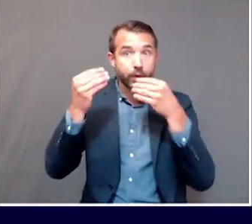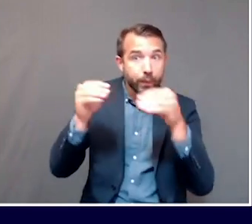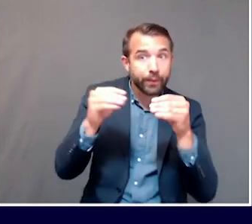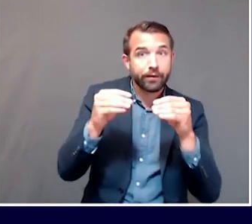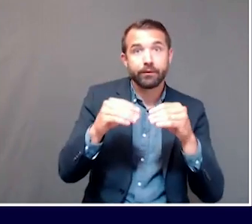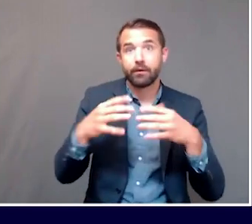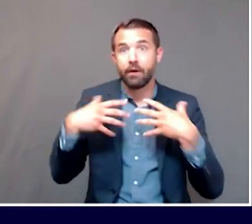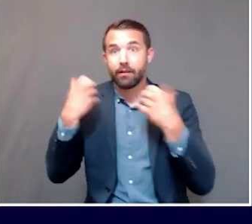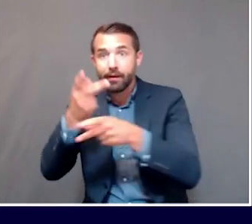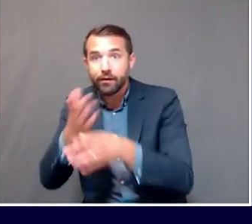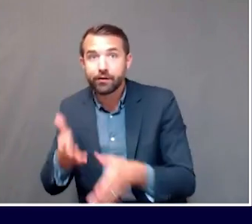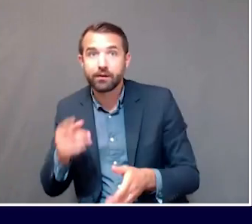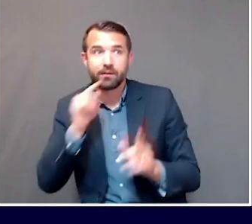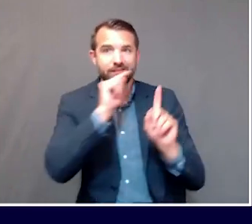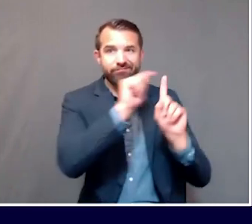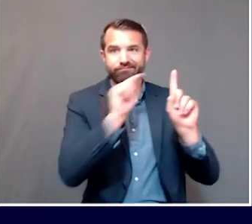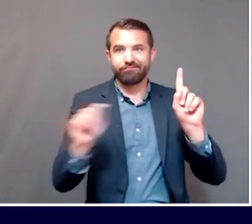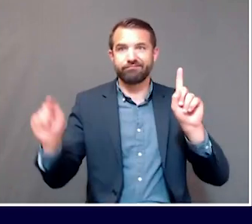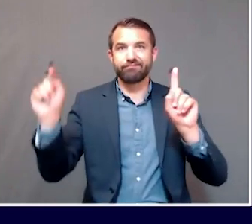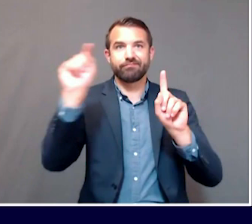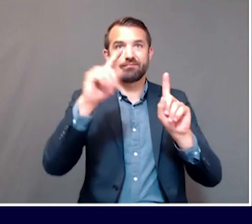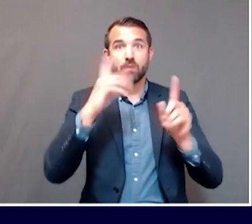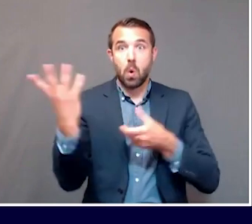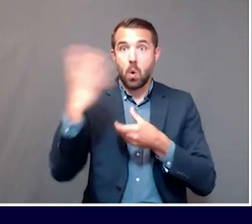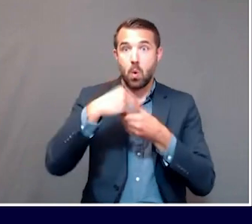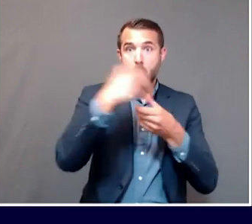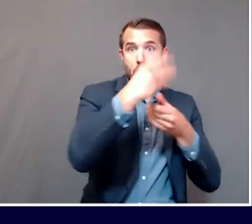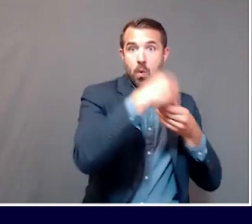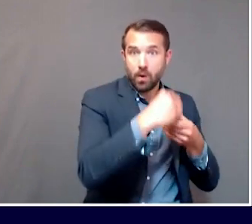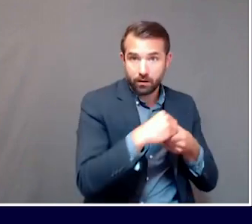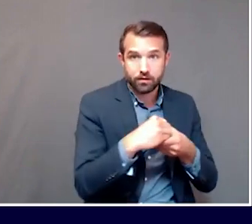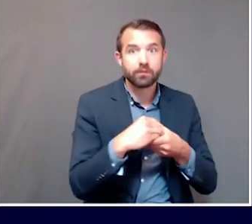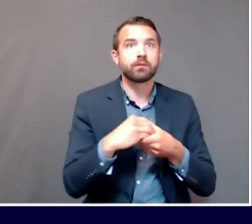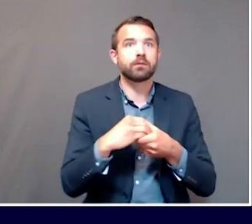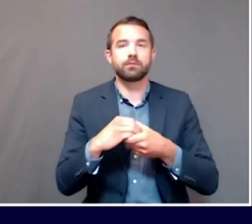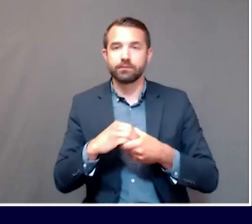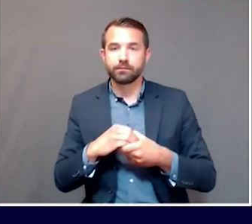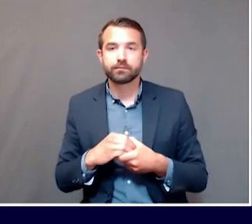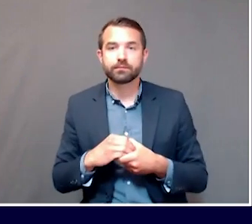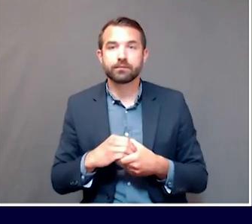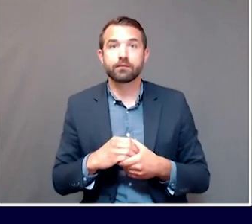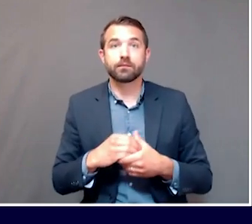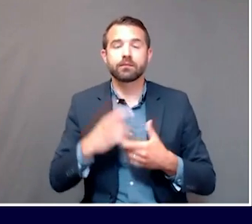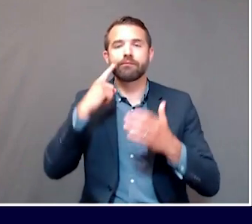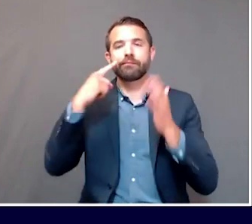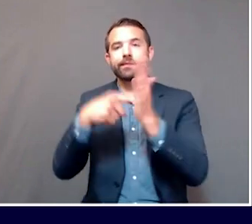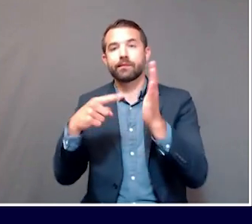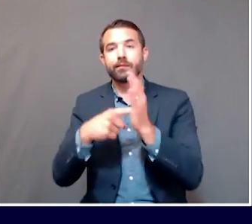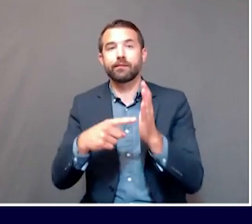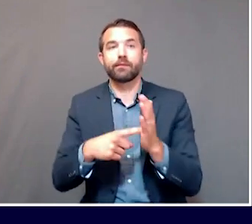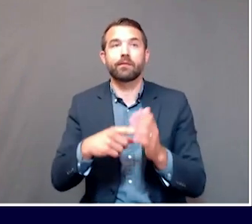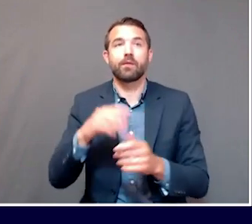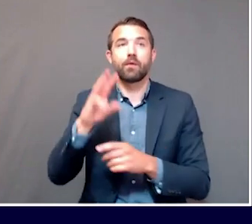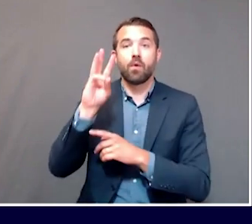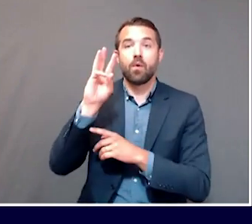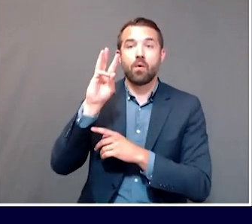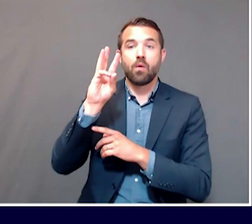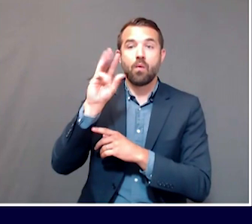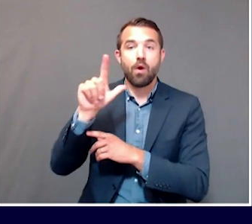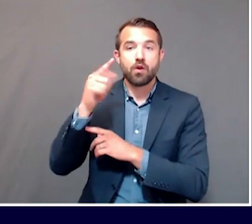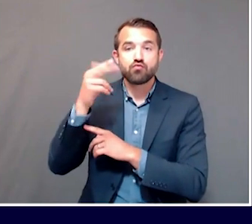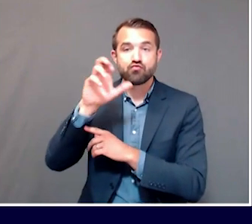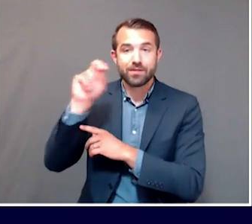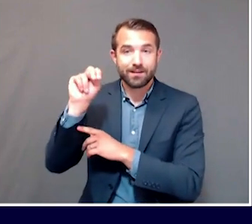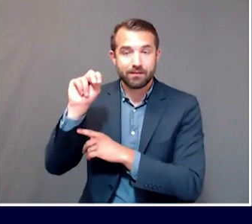program, we do have other testing sites available. For instance, Walgreens on Forest Avenue in Portland just this week opened